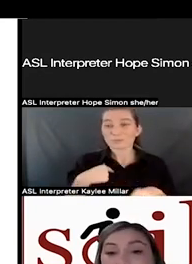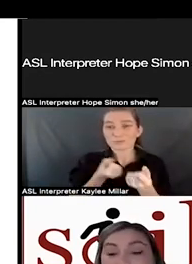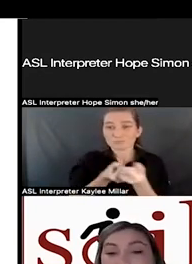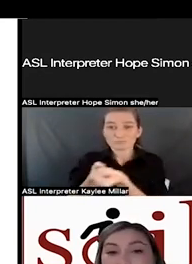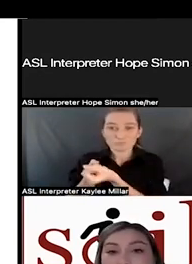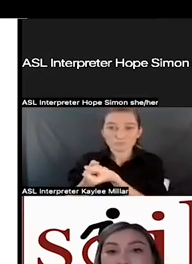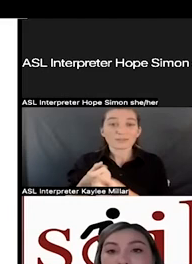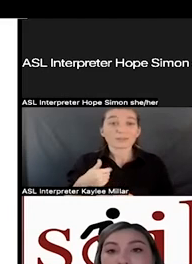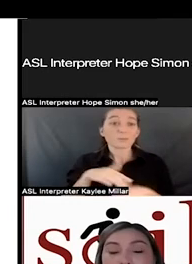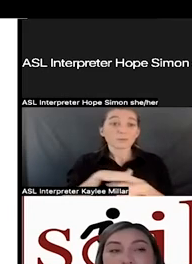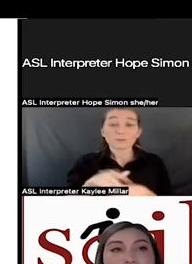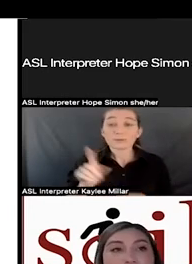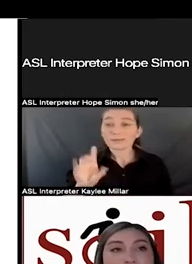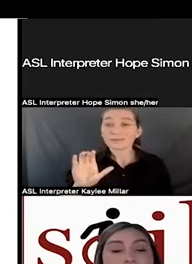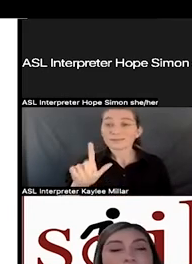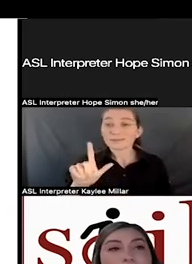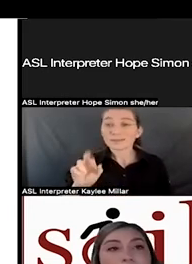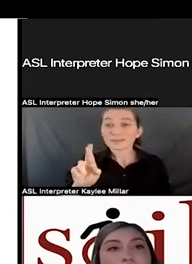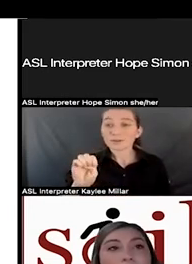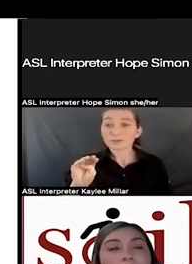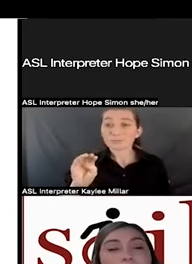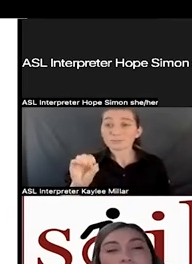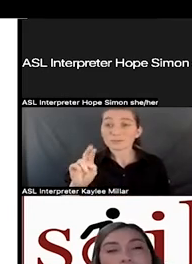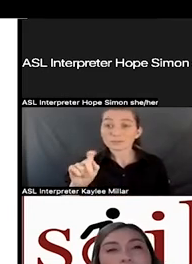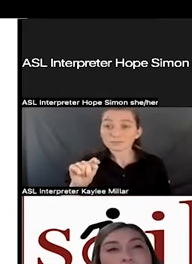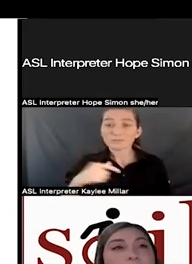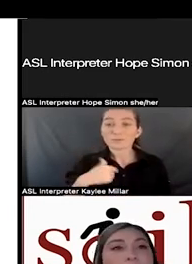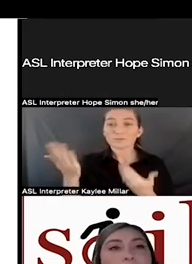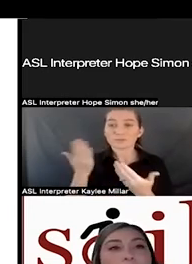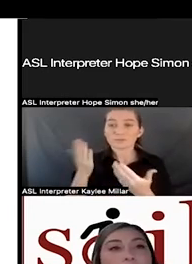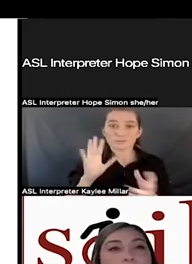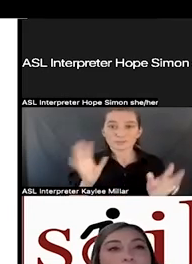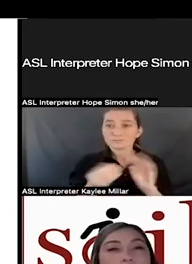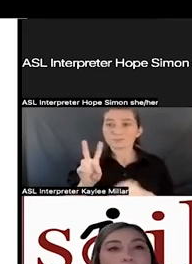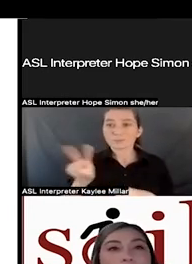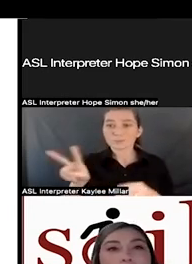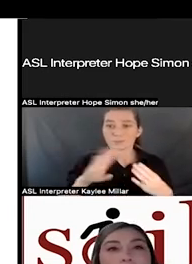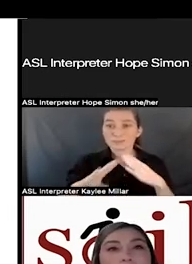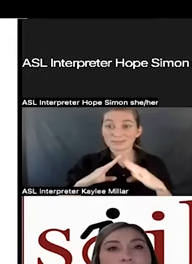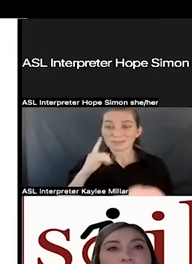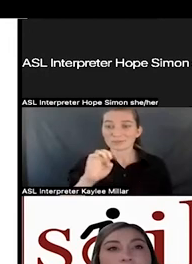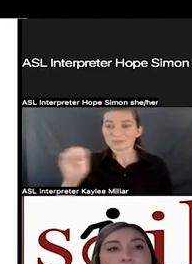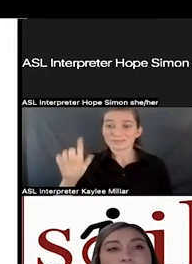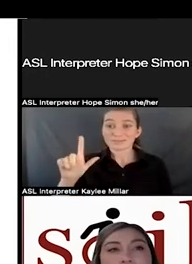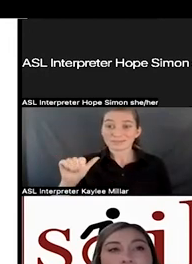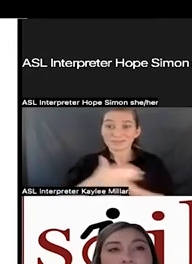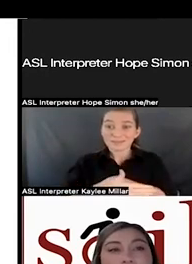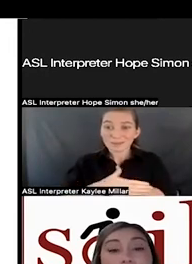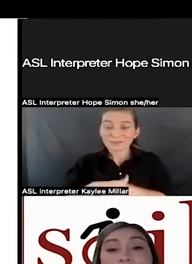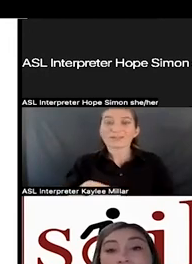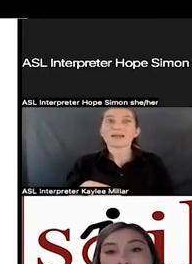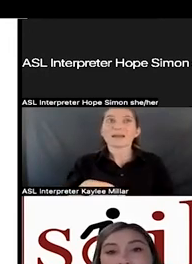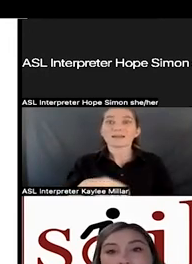in Claremont, and we service 22 cities in the East Los Angeles County and East San Gabriel